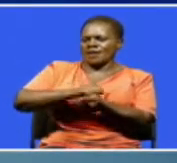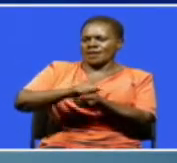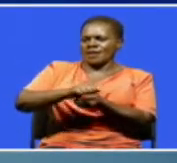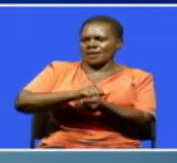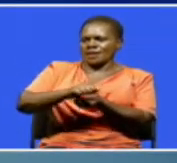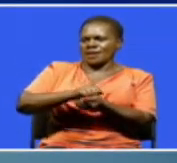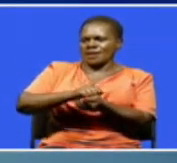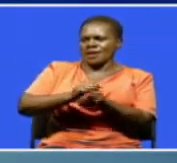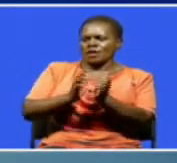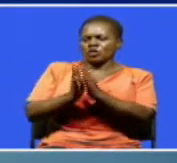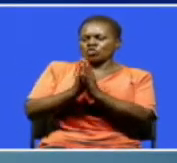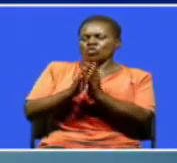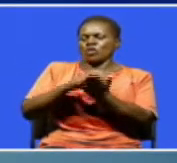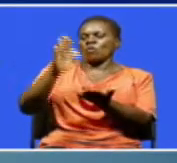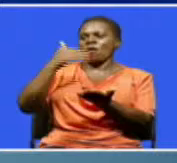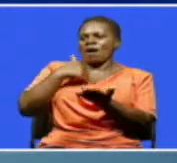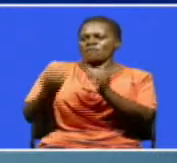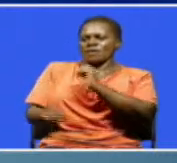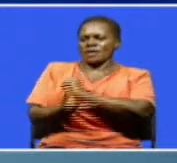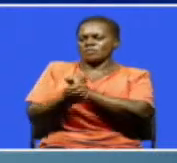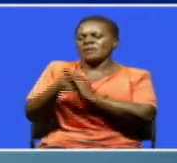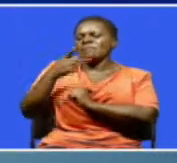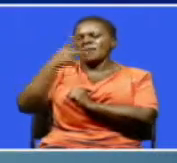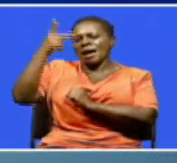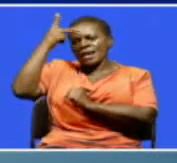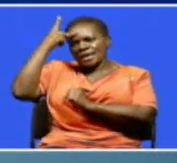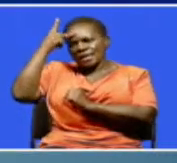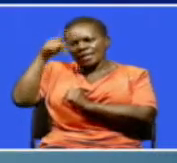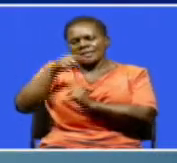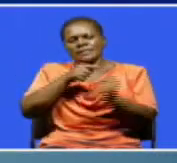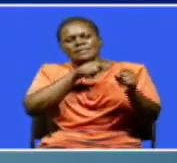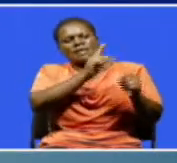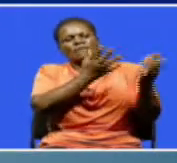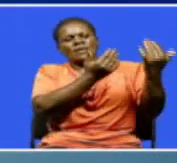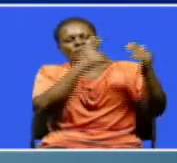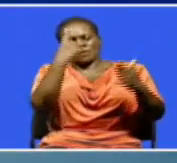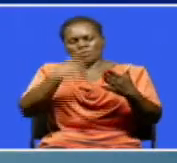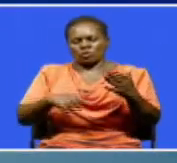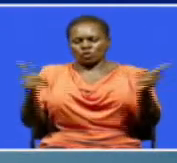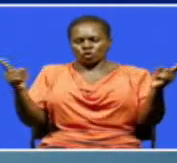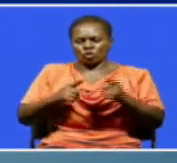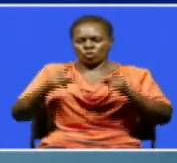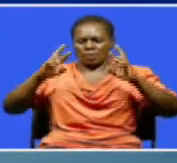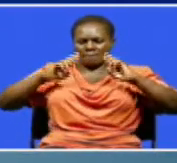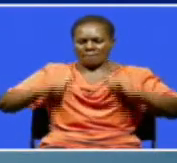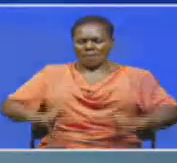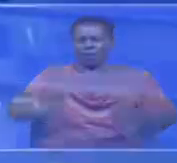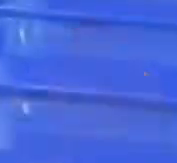extensive story for you that will explain to parents what exactly you can expect. Let's take that break now.